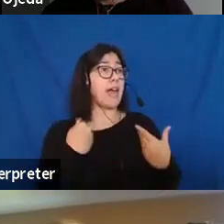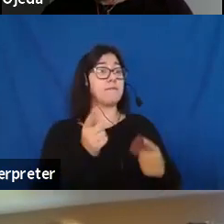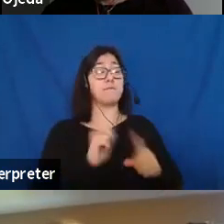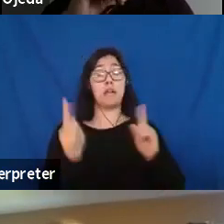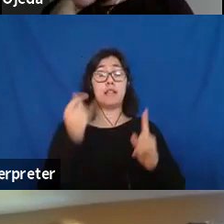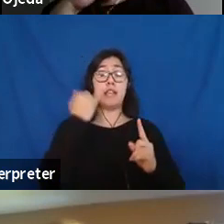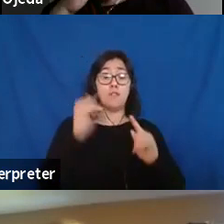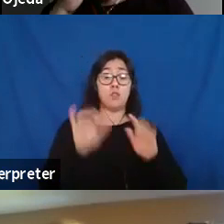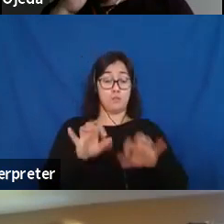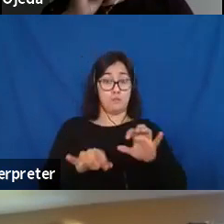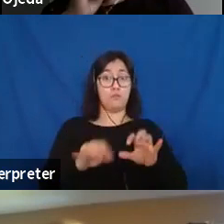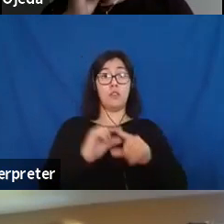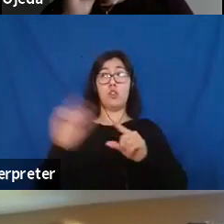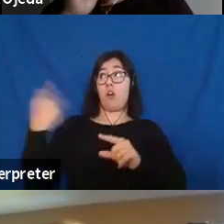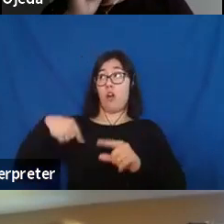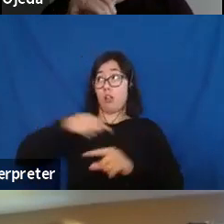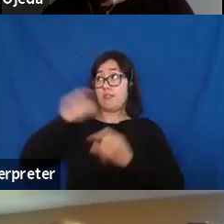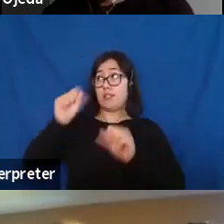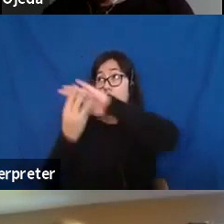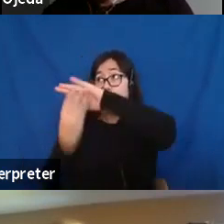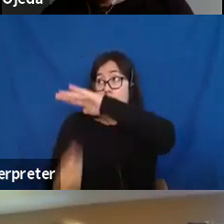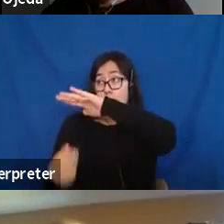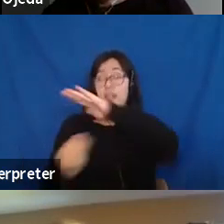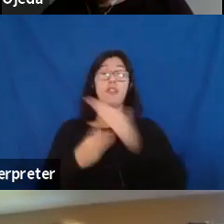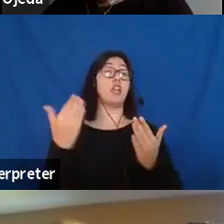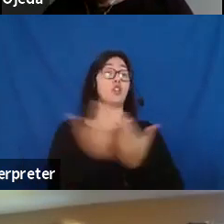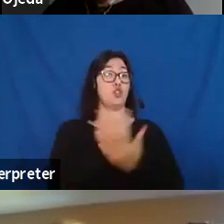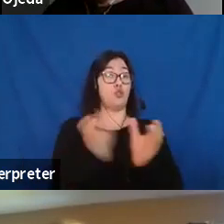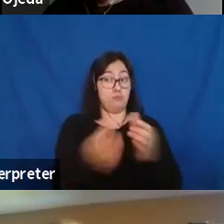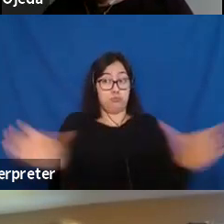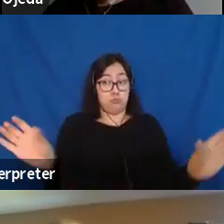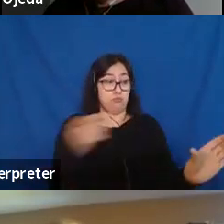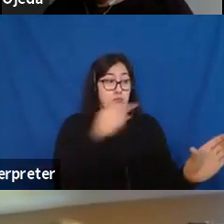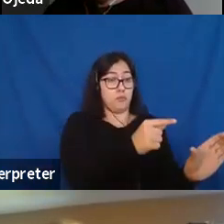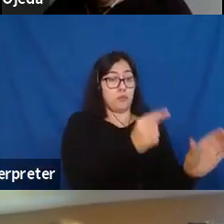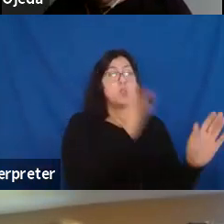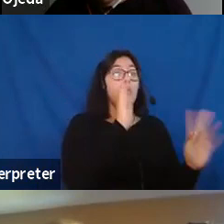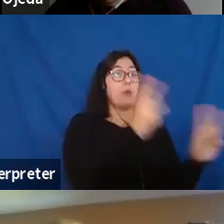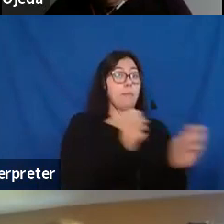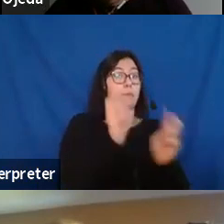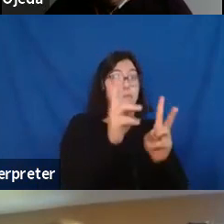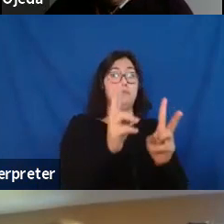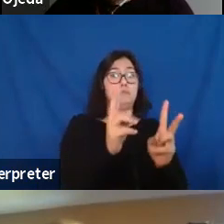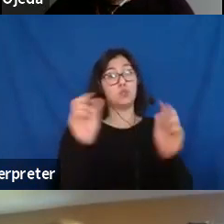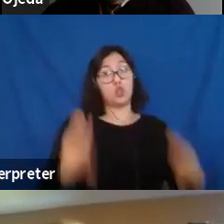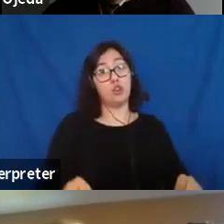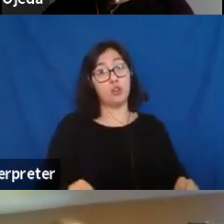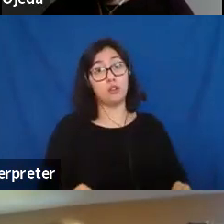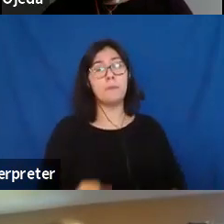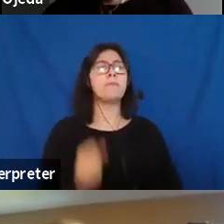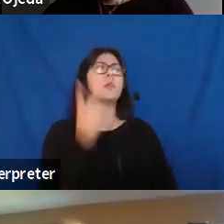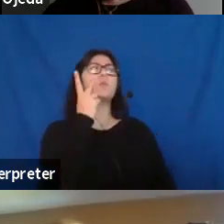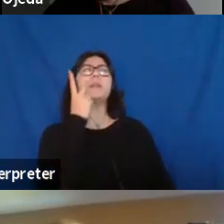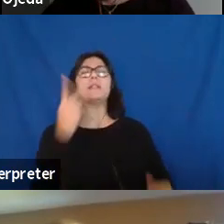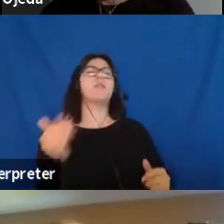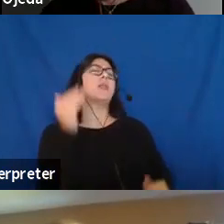all copy it. And then when we get into our new small group, we could paste it. All right, let's see if I can do that for the next one. All right, so